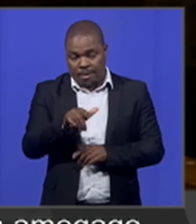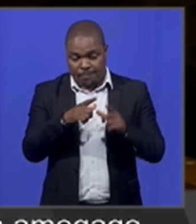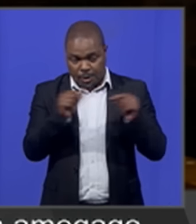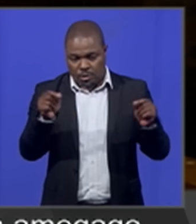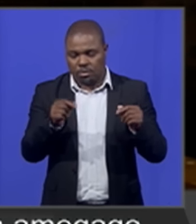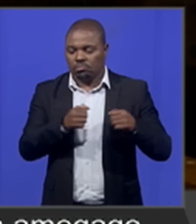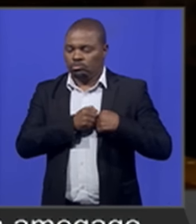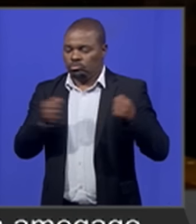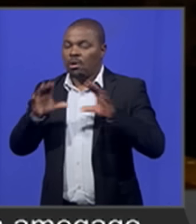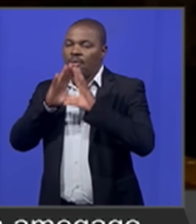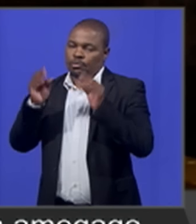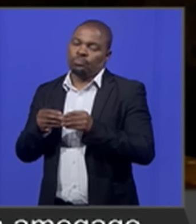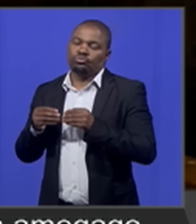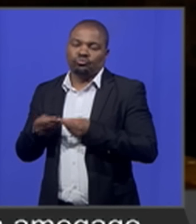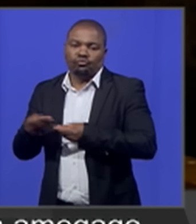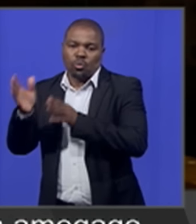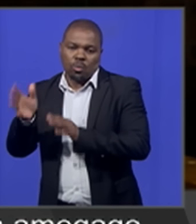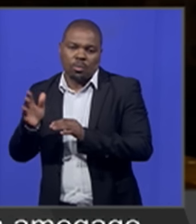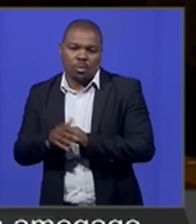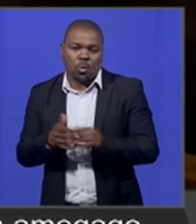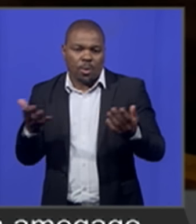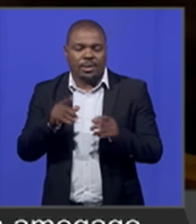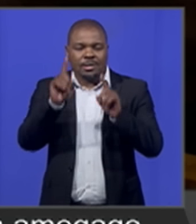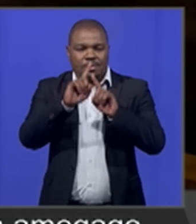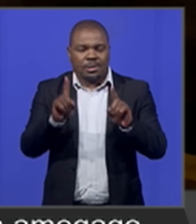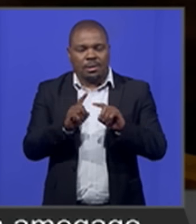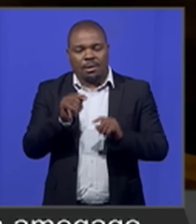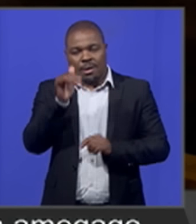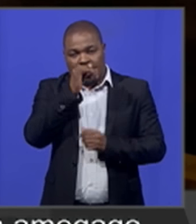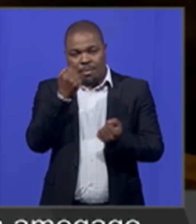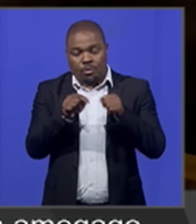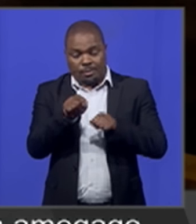the Specialized Commercial Crimes Court.